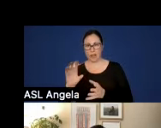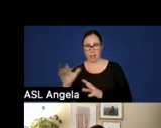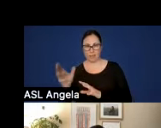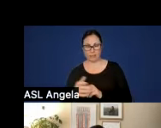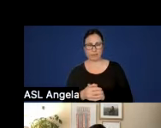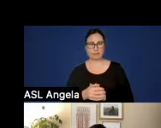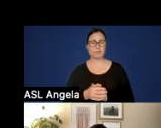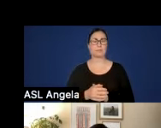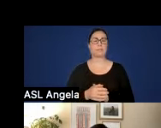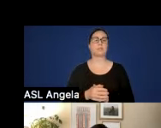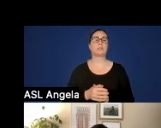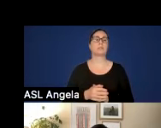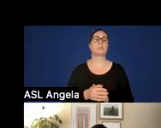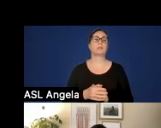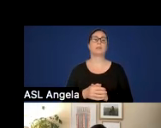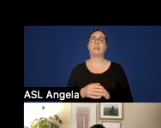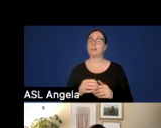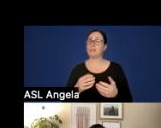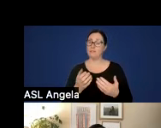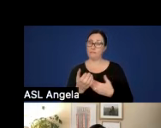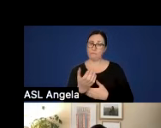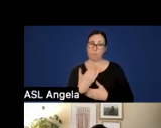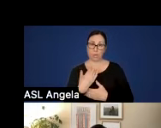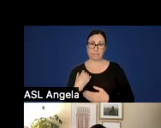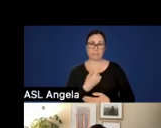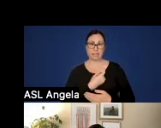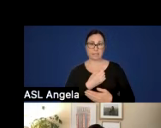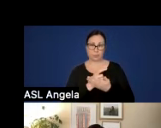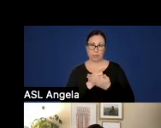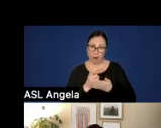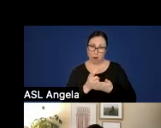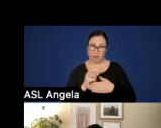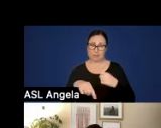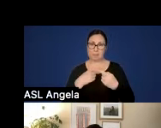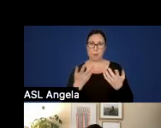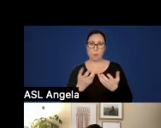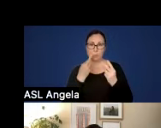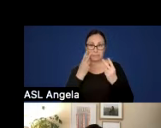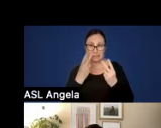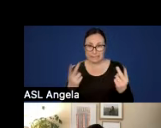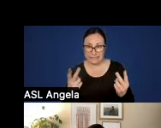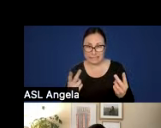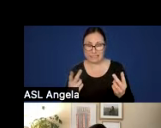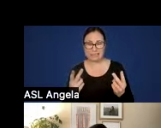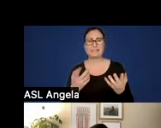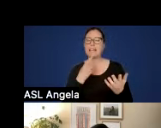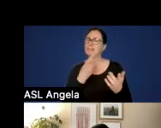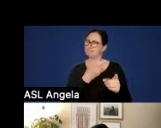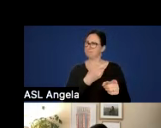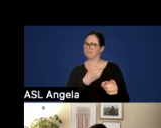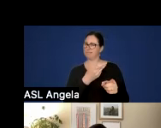us to be honest about what we're seeing and to be able to say, yes, this is abnormal, or this is